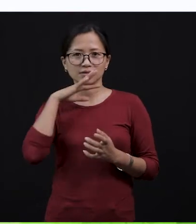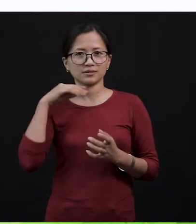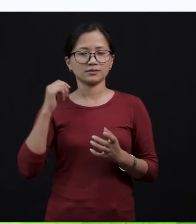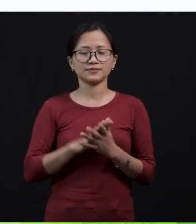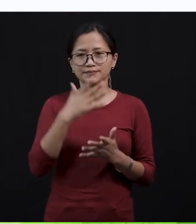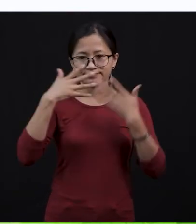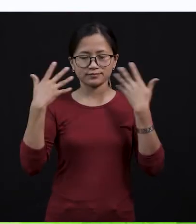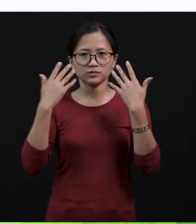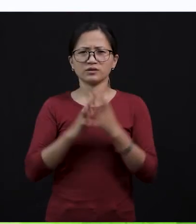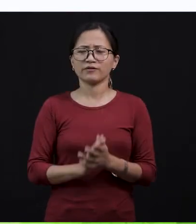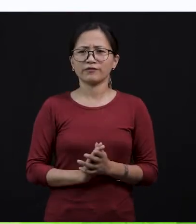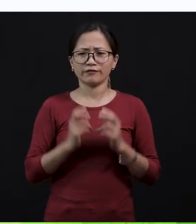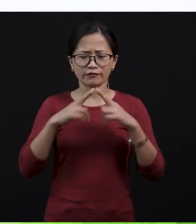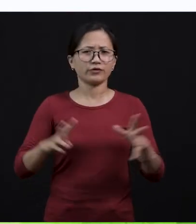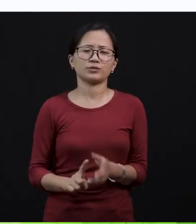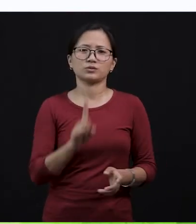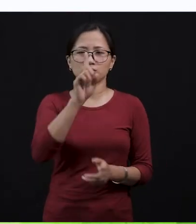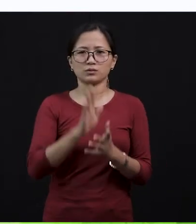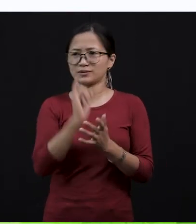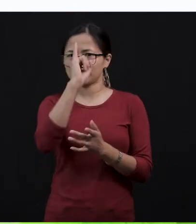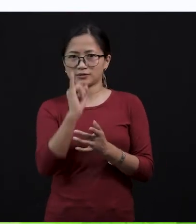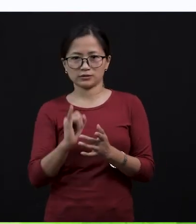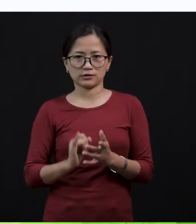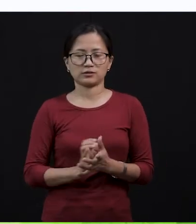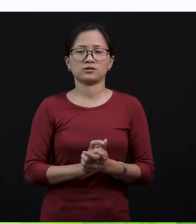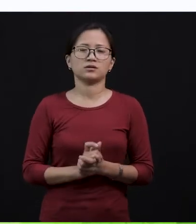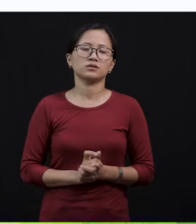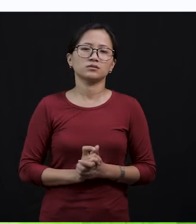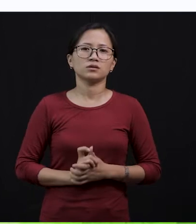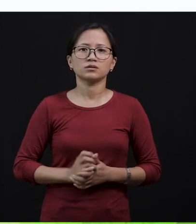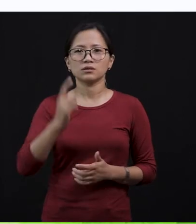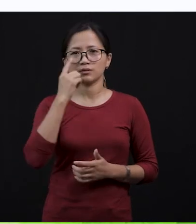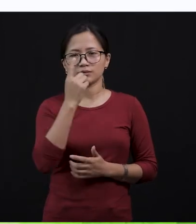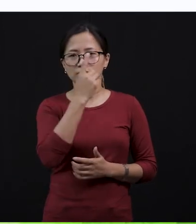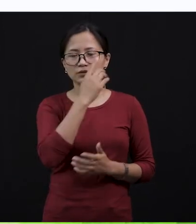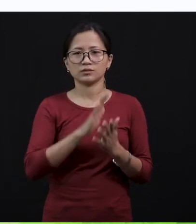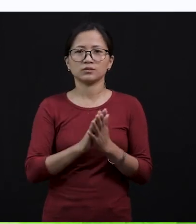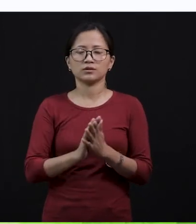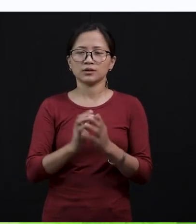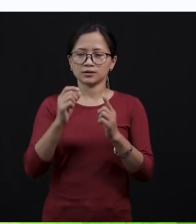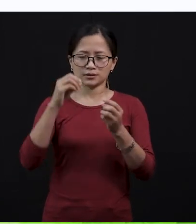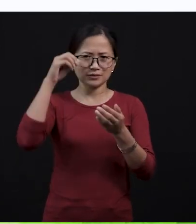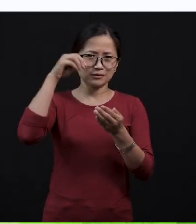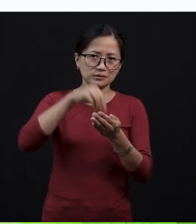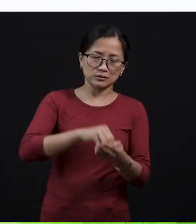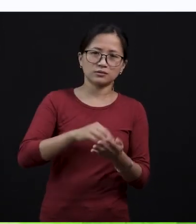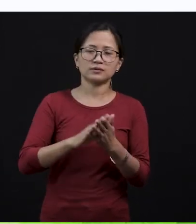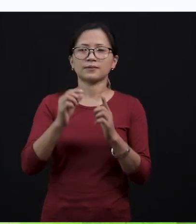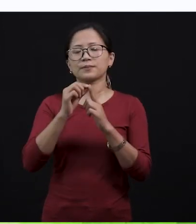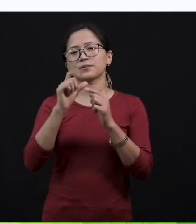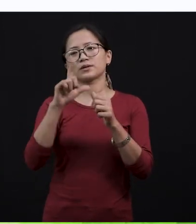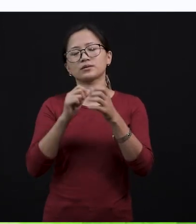and thin. At the same time, he has a very distinctive feature, that is his eyes are deeply placed in the